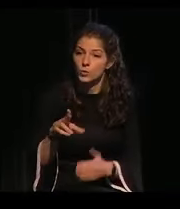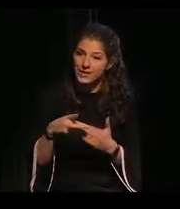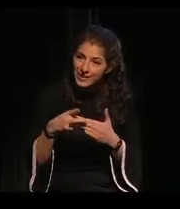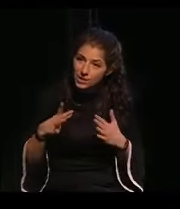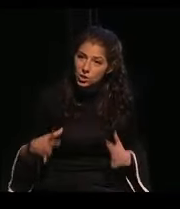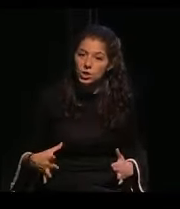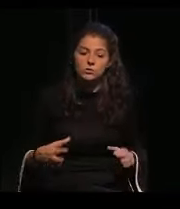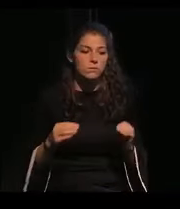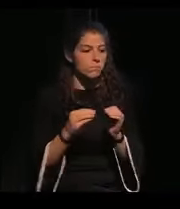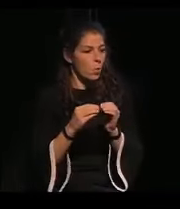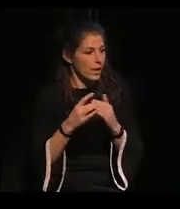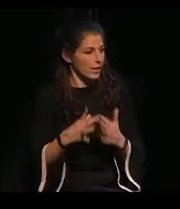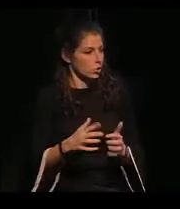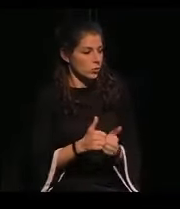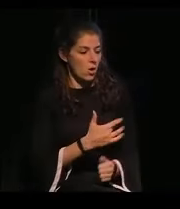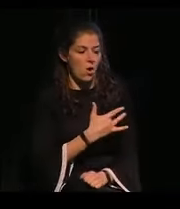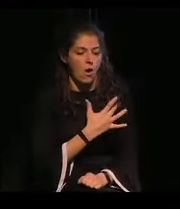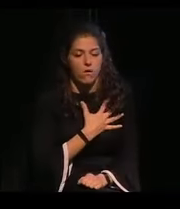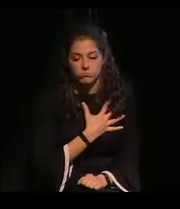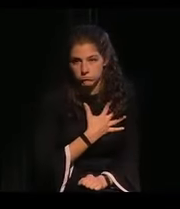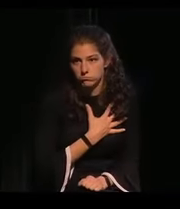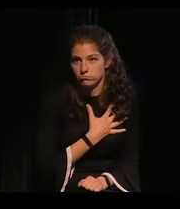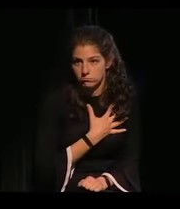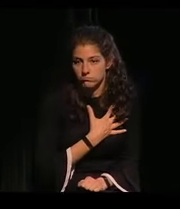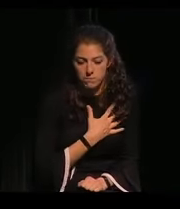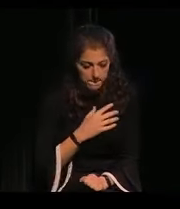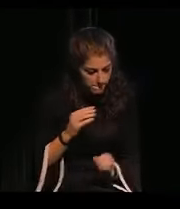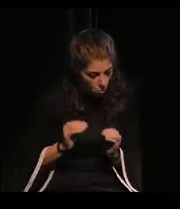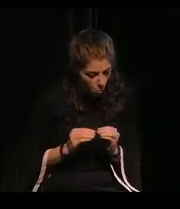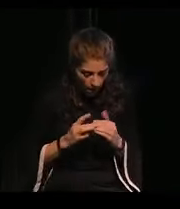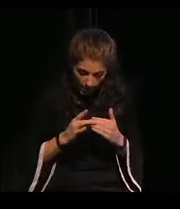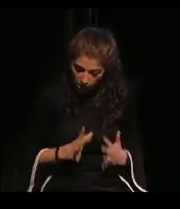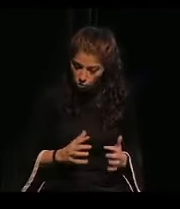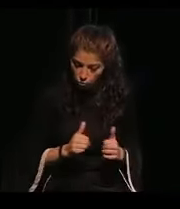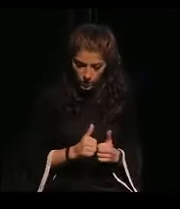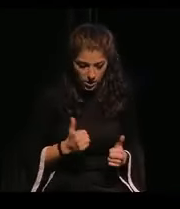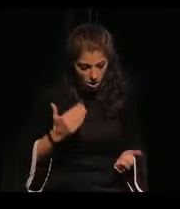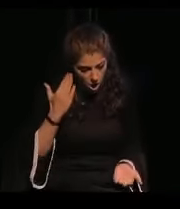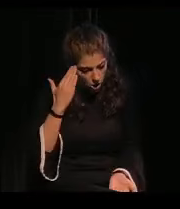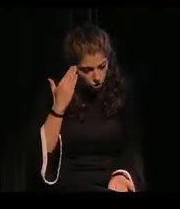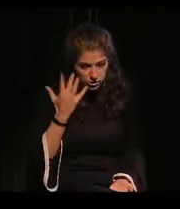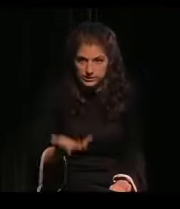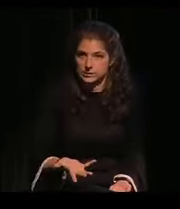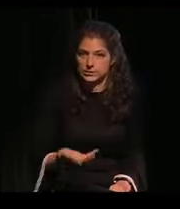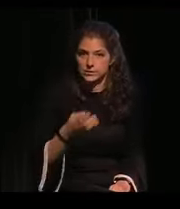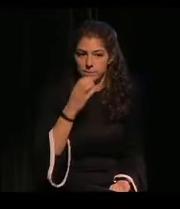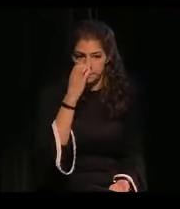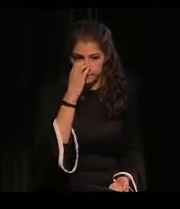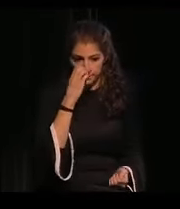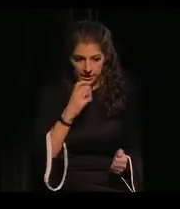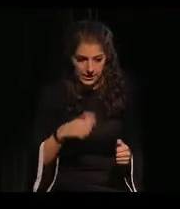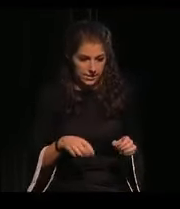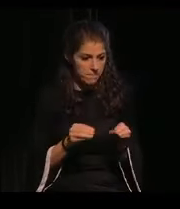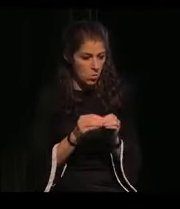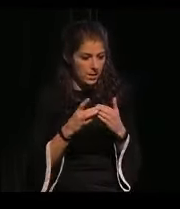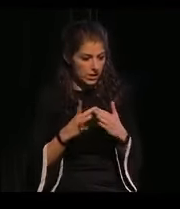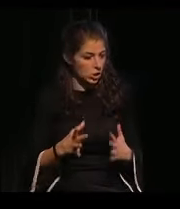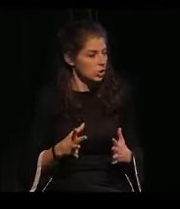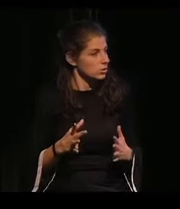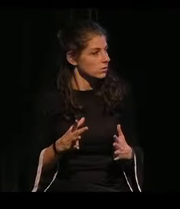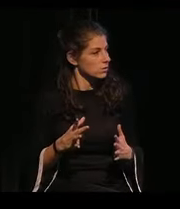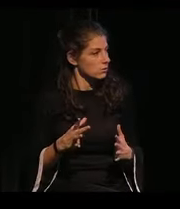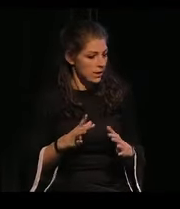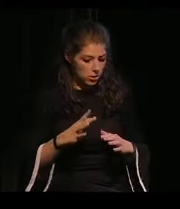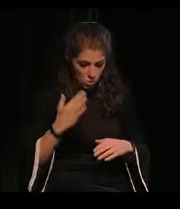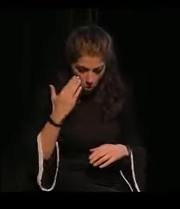We need more leaders with a heart. We need more leaders with a conscience. We need more leaders